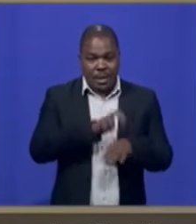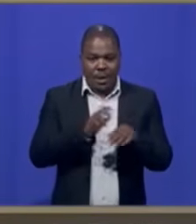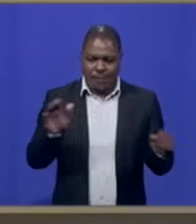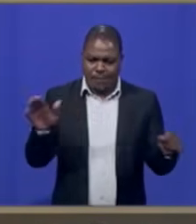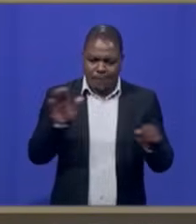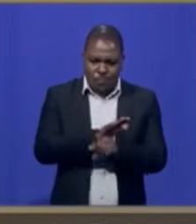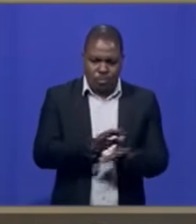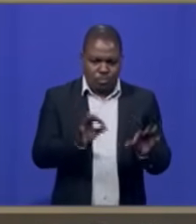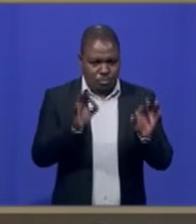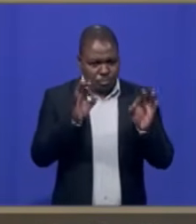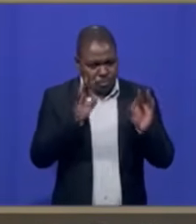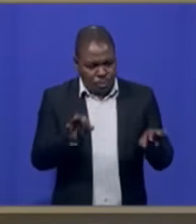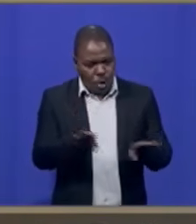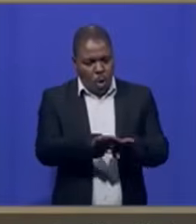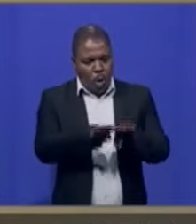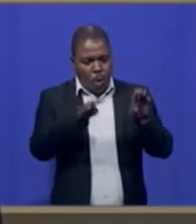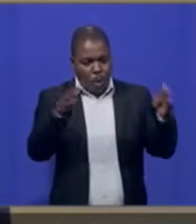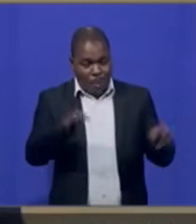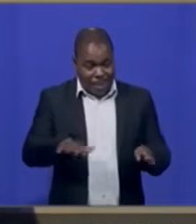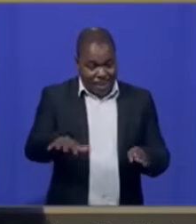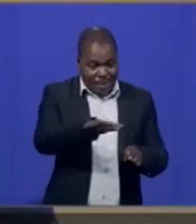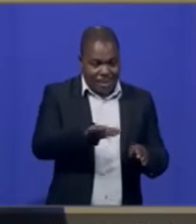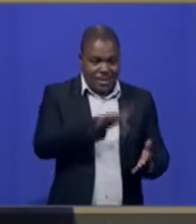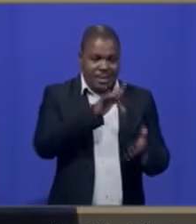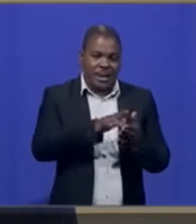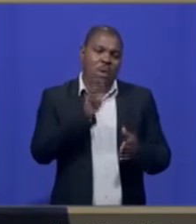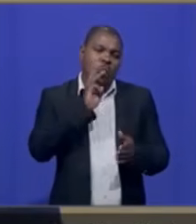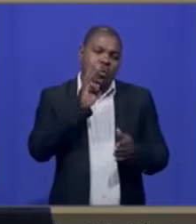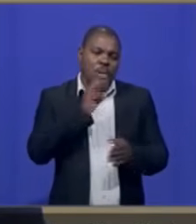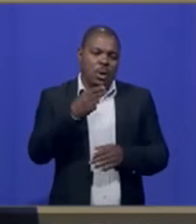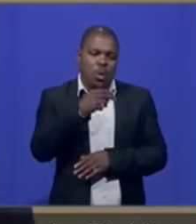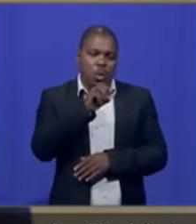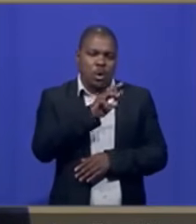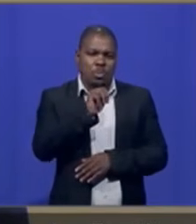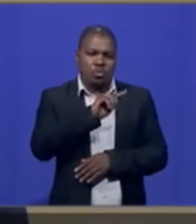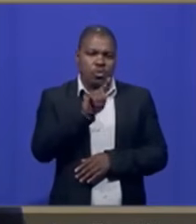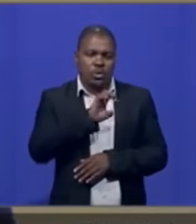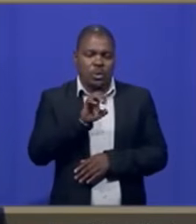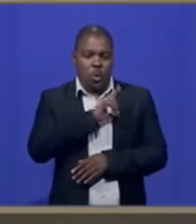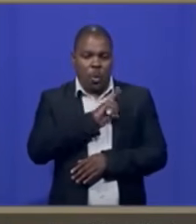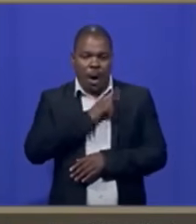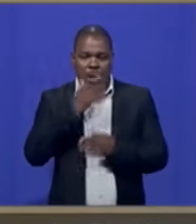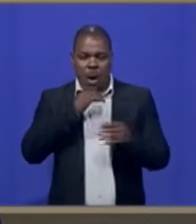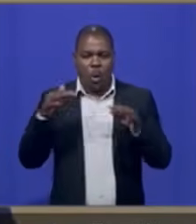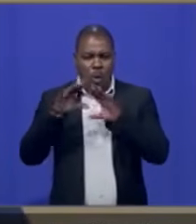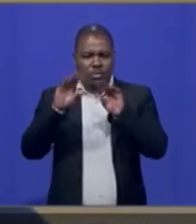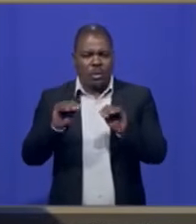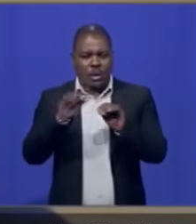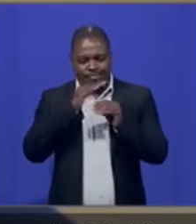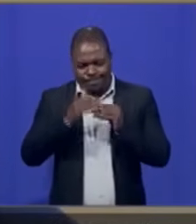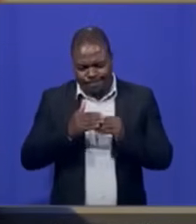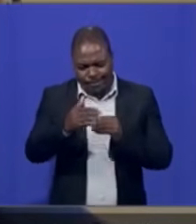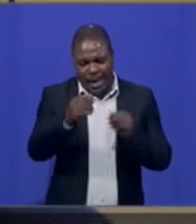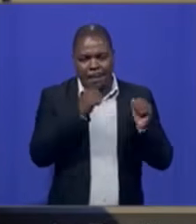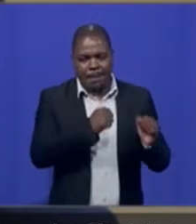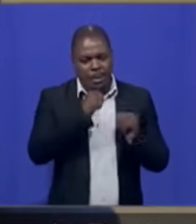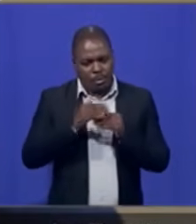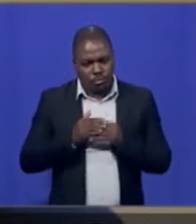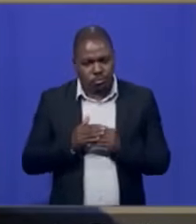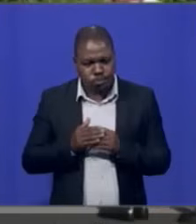and unconditional reopening of the Strait as a central part, not just of the current ceasefire, but the long-term future for the nation,